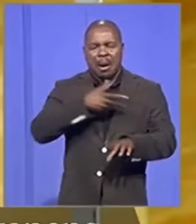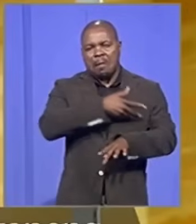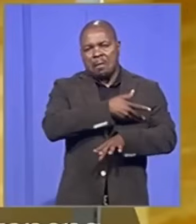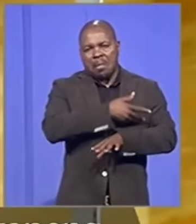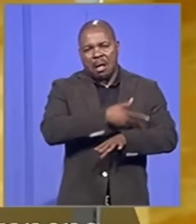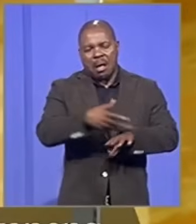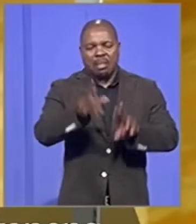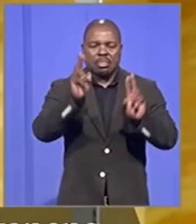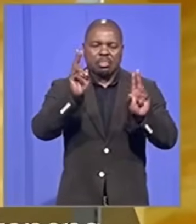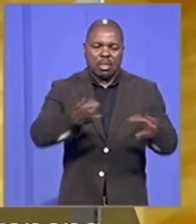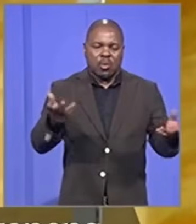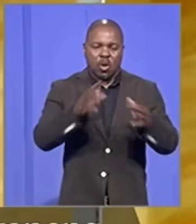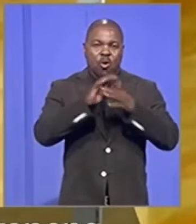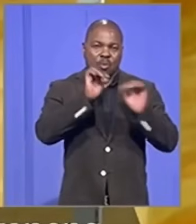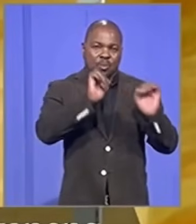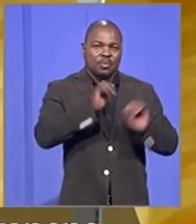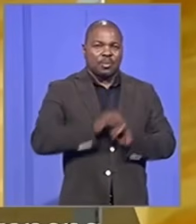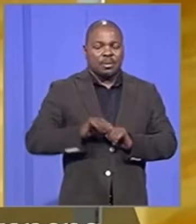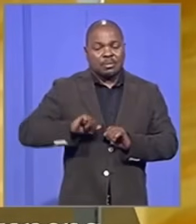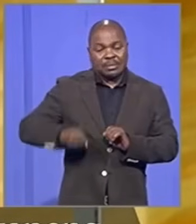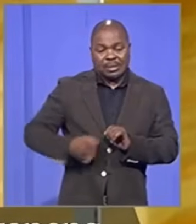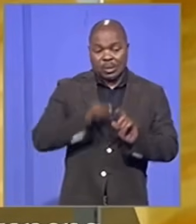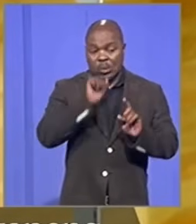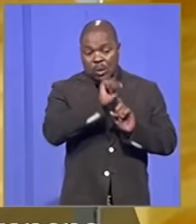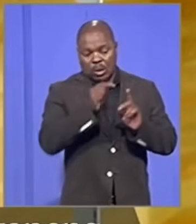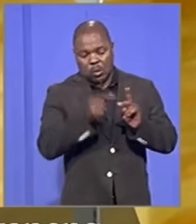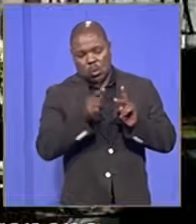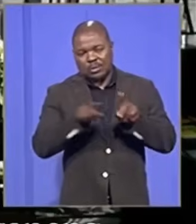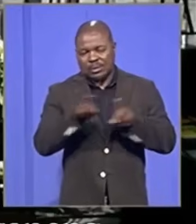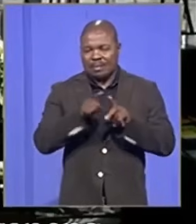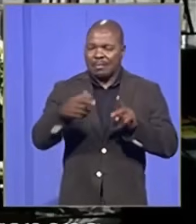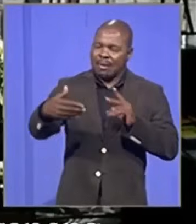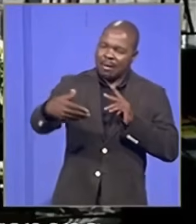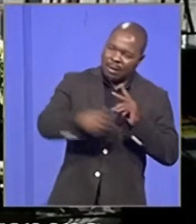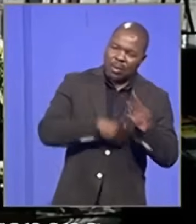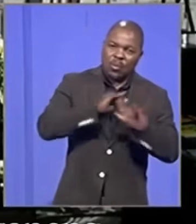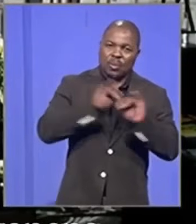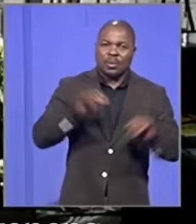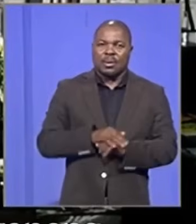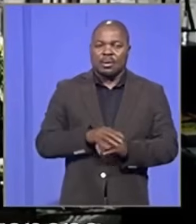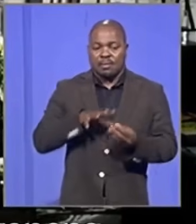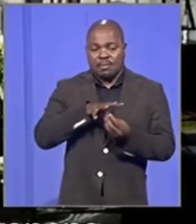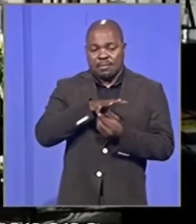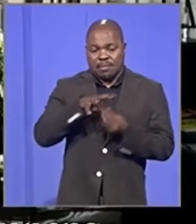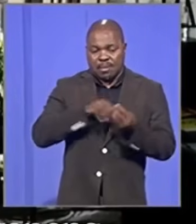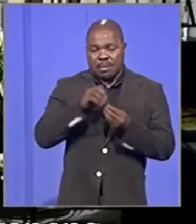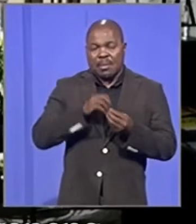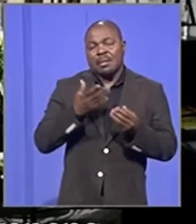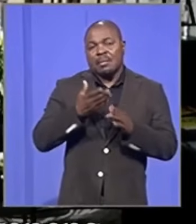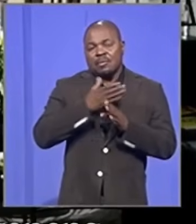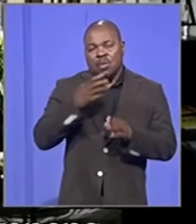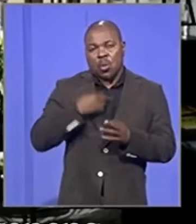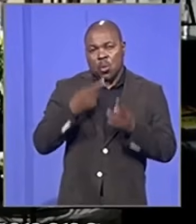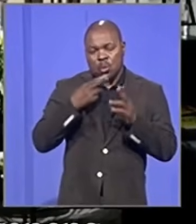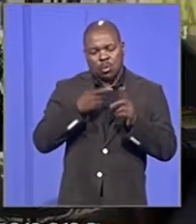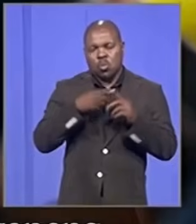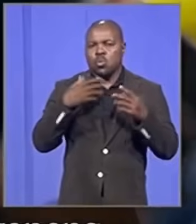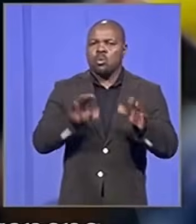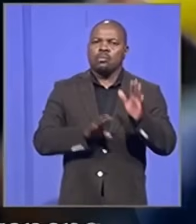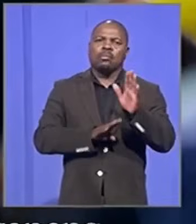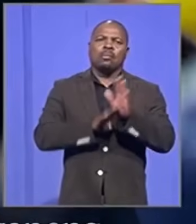la gagwe. Mogatšagwe o ile a gobatšwa go šoro nakong ya bošula bjo. Balapa e be ba na le kholofelo go Ngwenya wa mengwaga